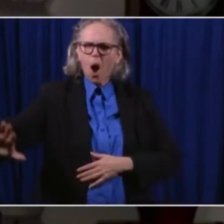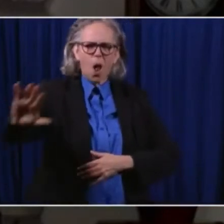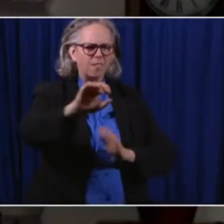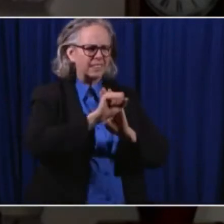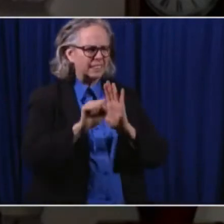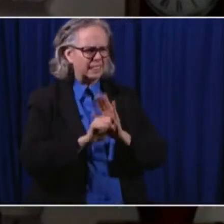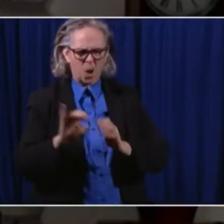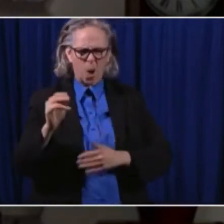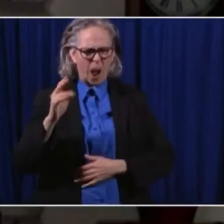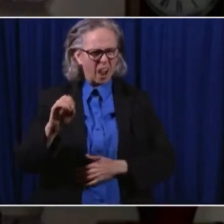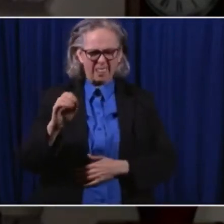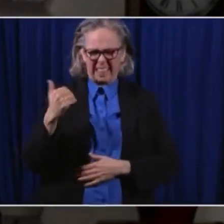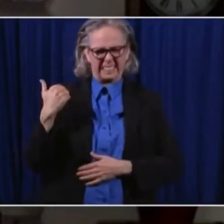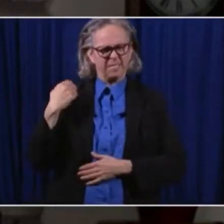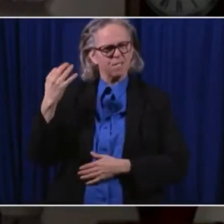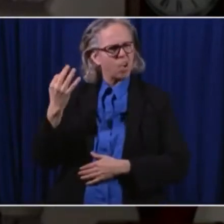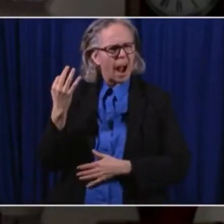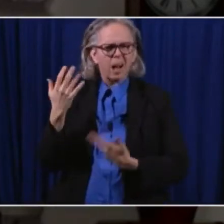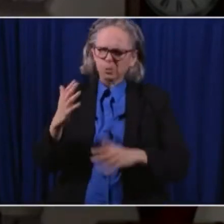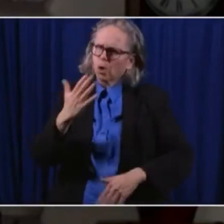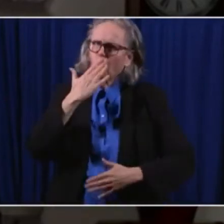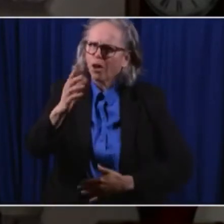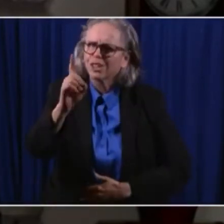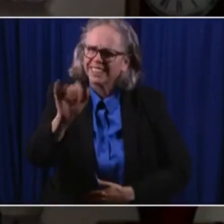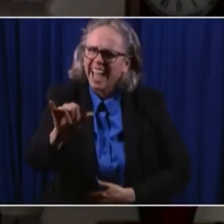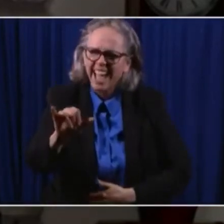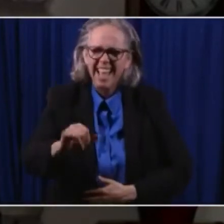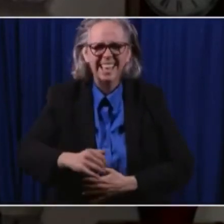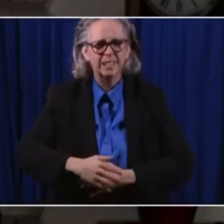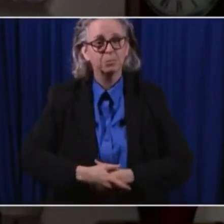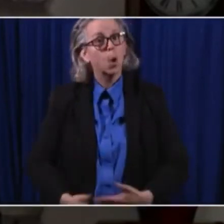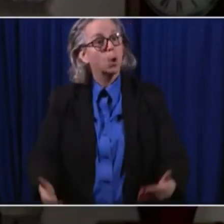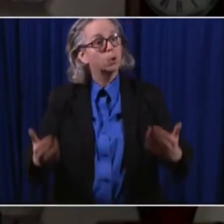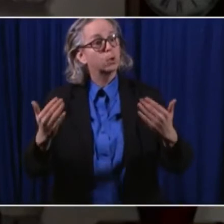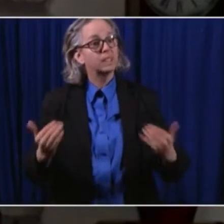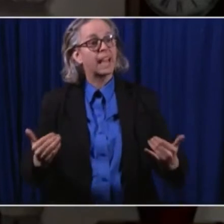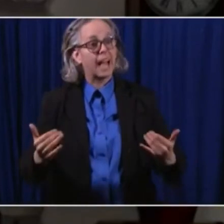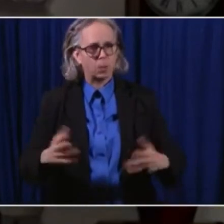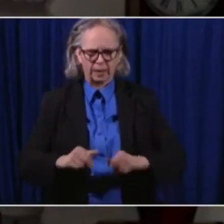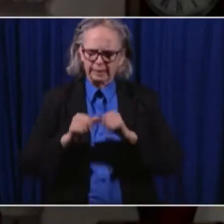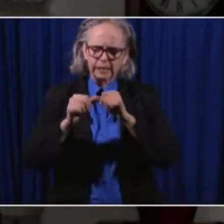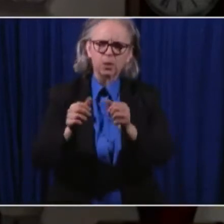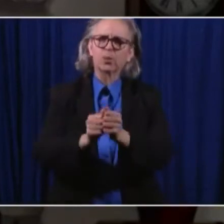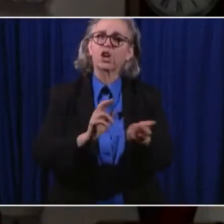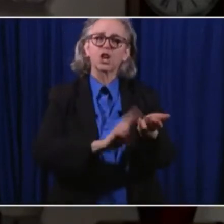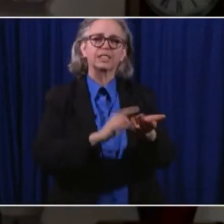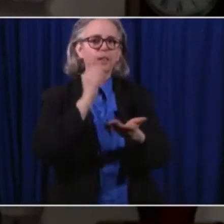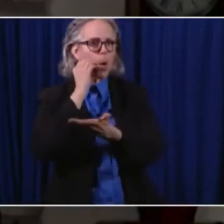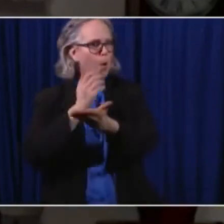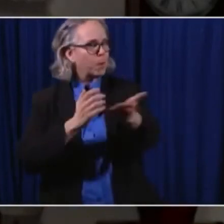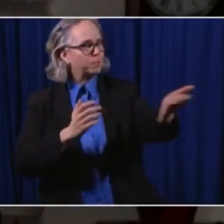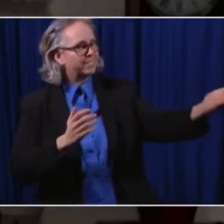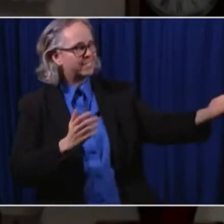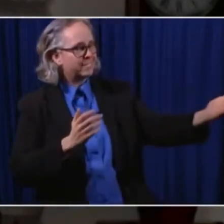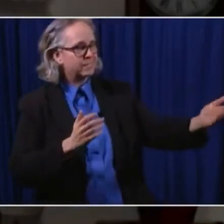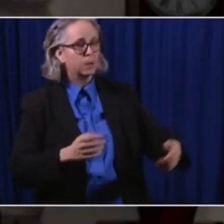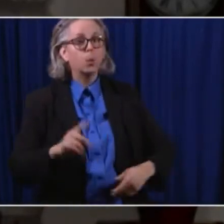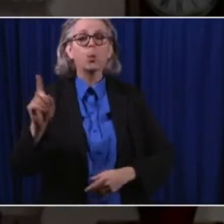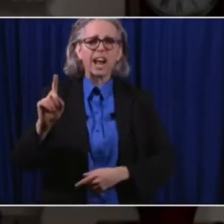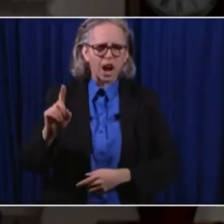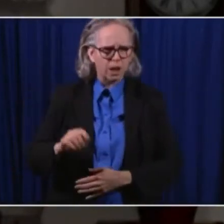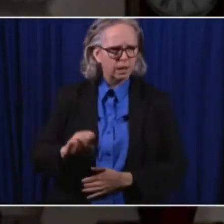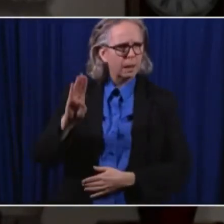see vaccinations in our nursing homes today. In fact, we're going to go to one right now. We're going to go to Bethany Village, which is